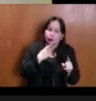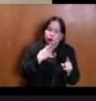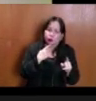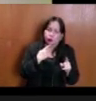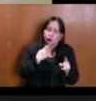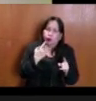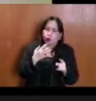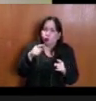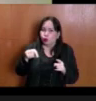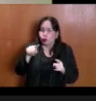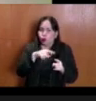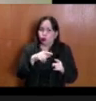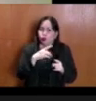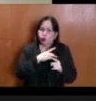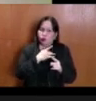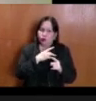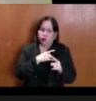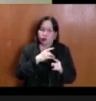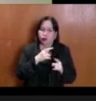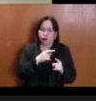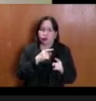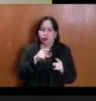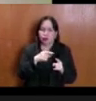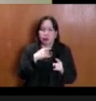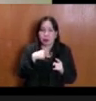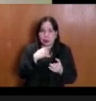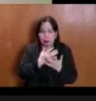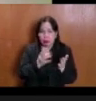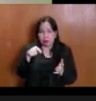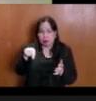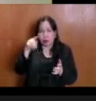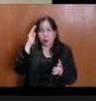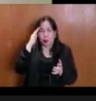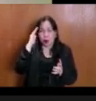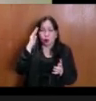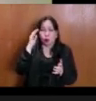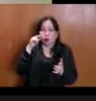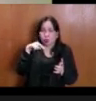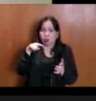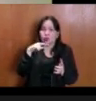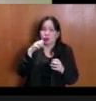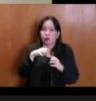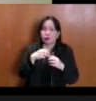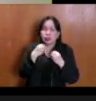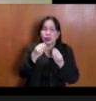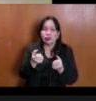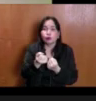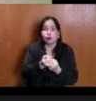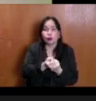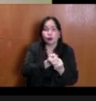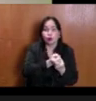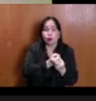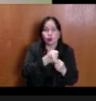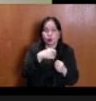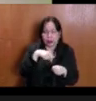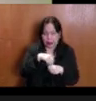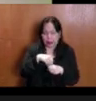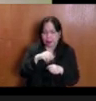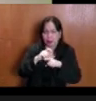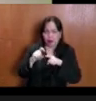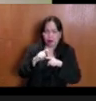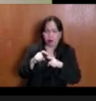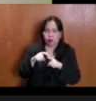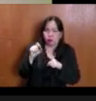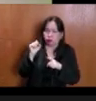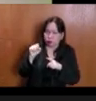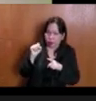some of you or very few of you would know, we even provide subsidies in our system.